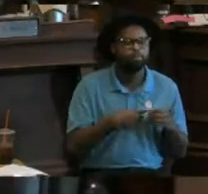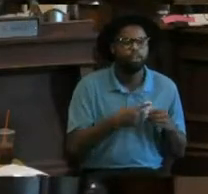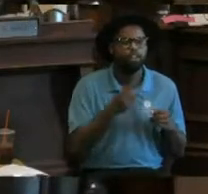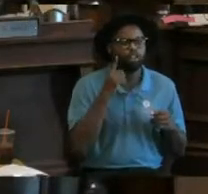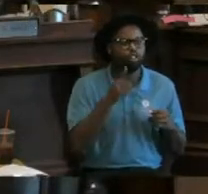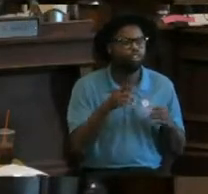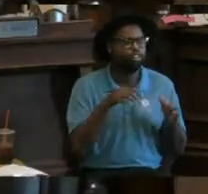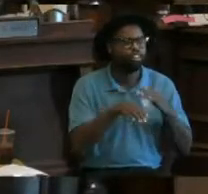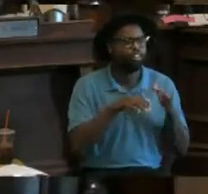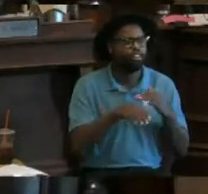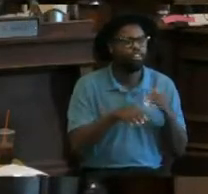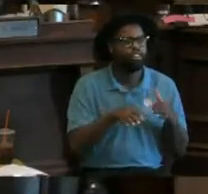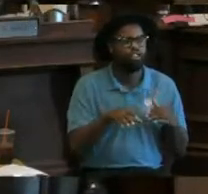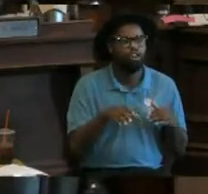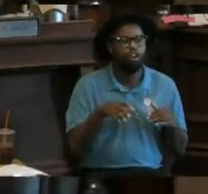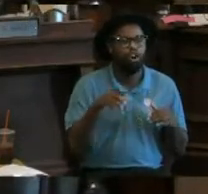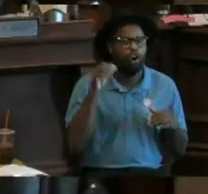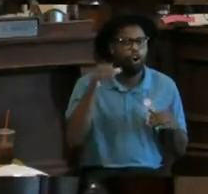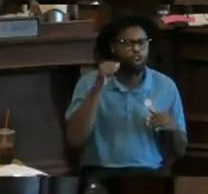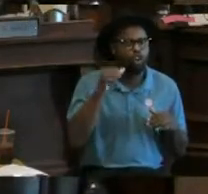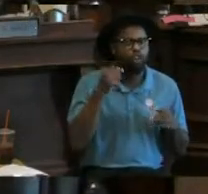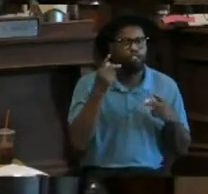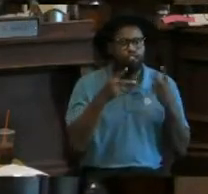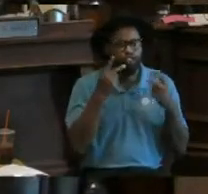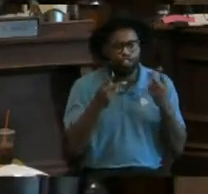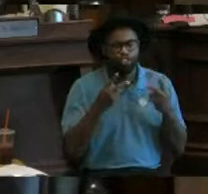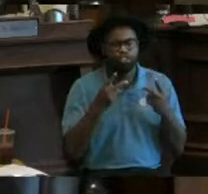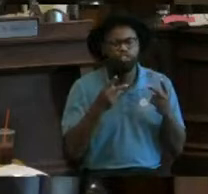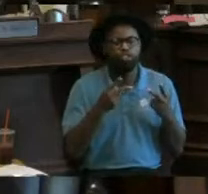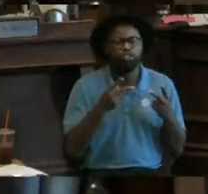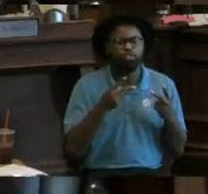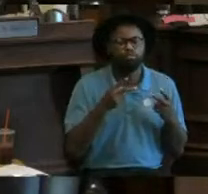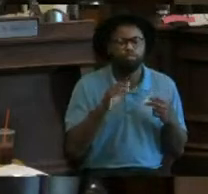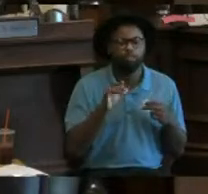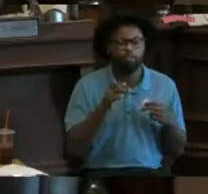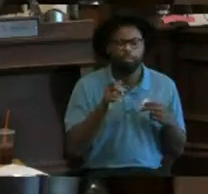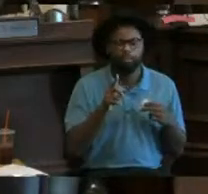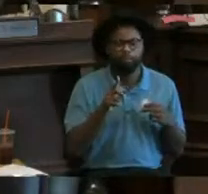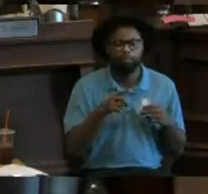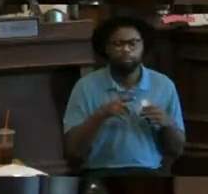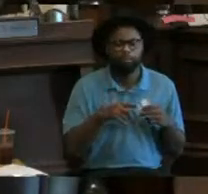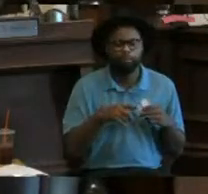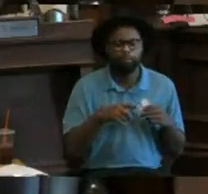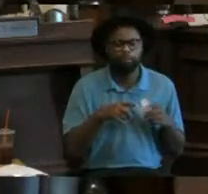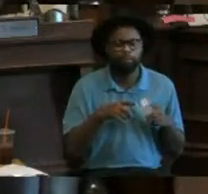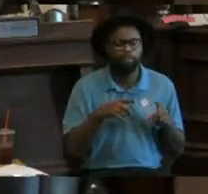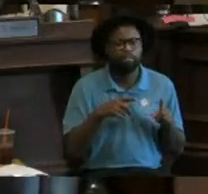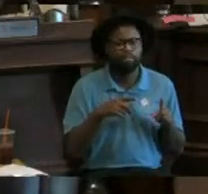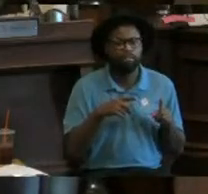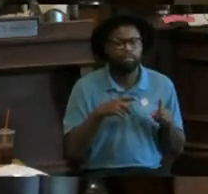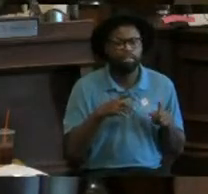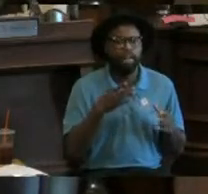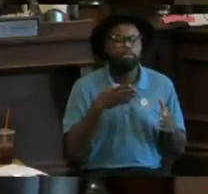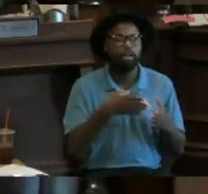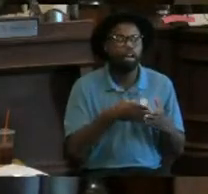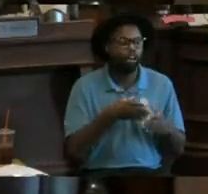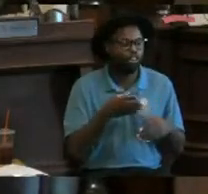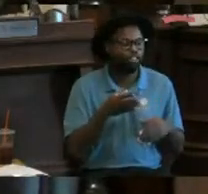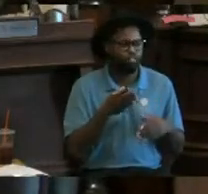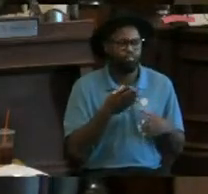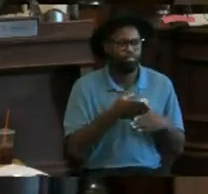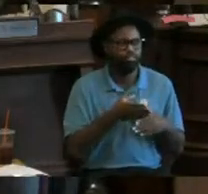impaired accessible units. We don't get a lot of that in our area, so I'd just like to know what you have. Could you add that in there